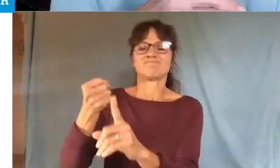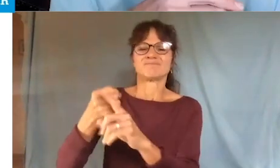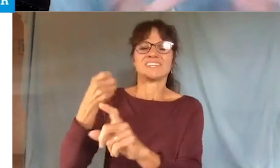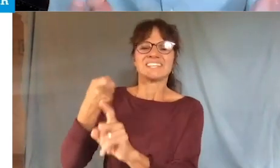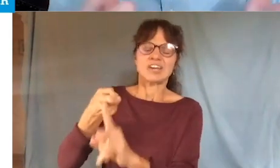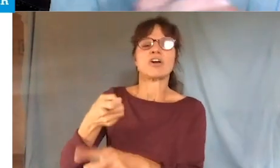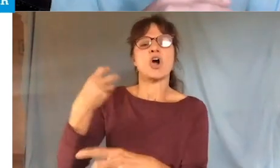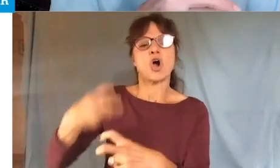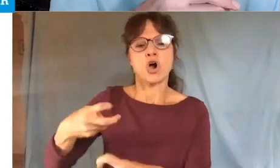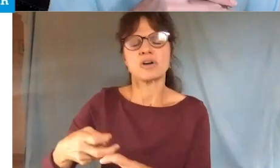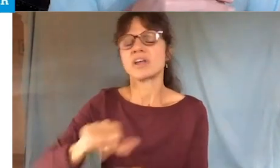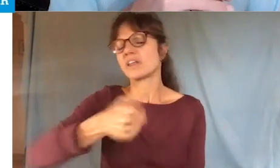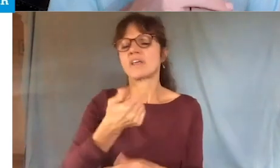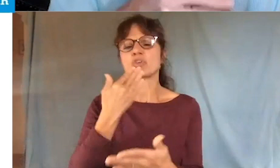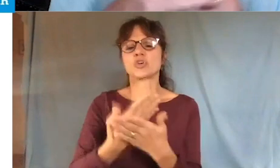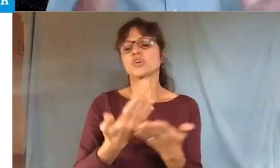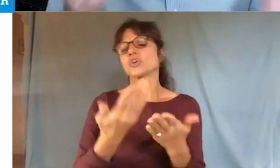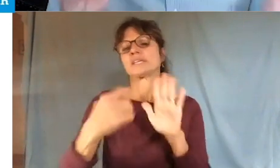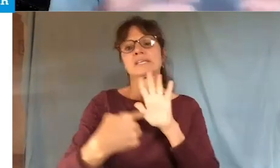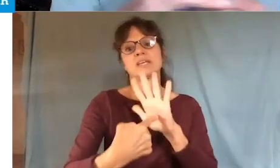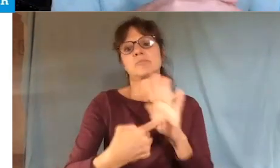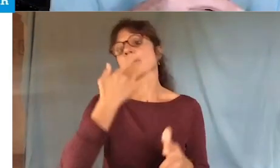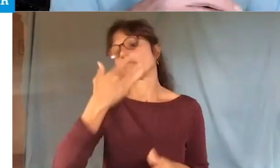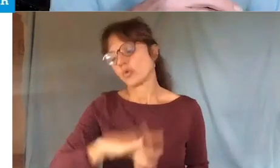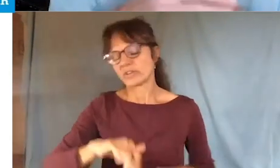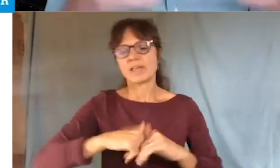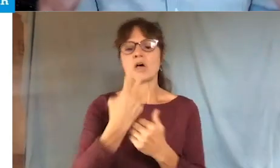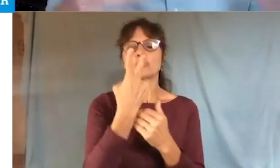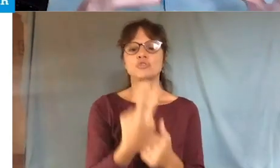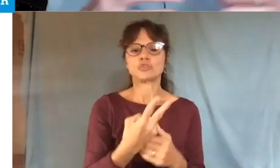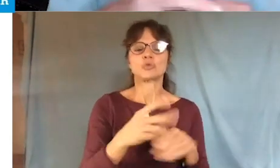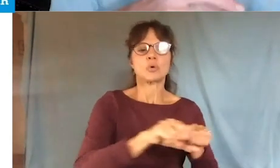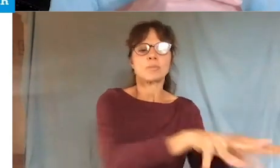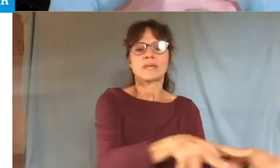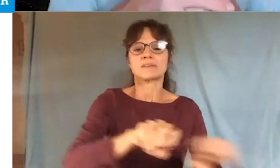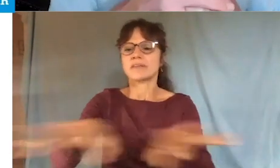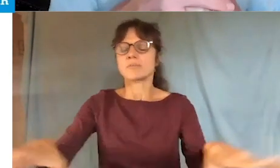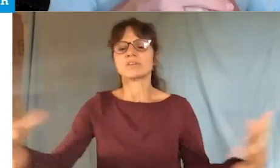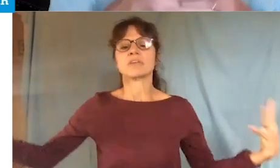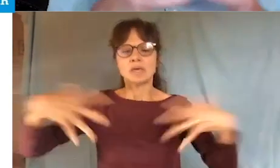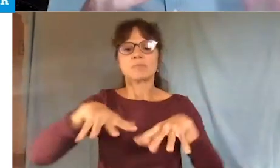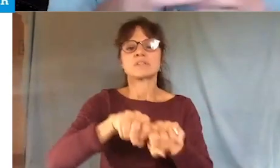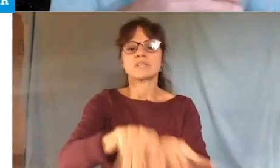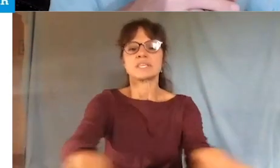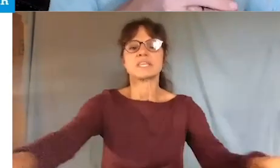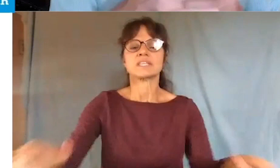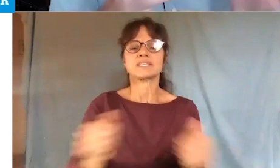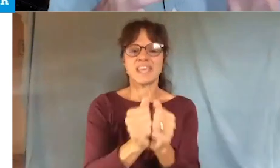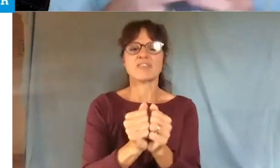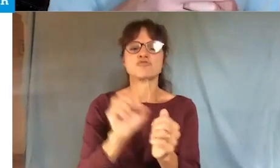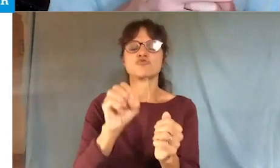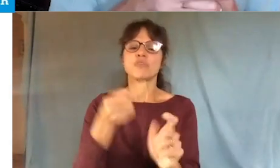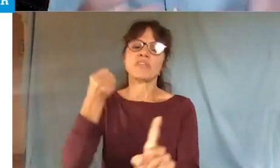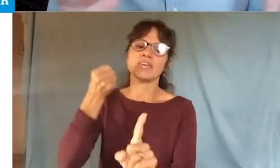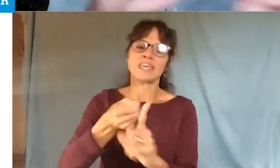good example, unfortunately, of how two pandemics have come together to disproportionately